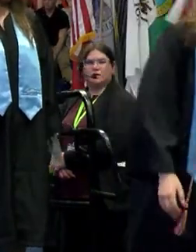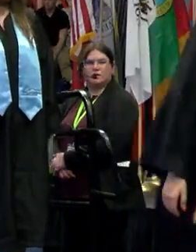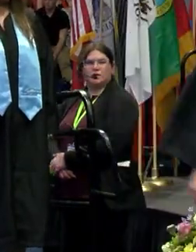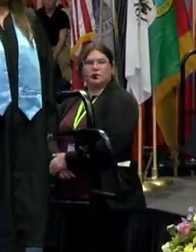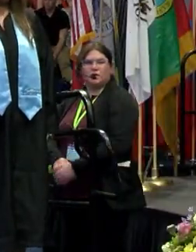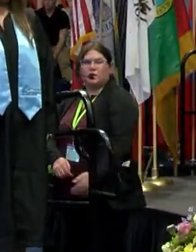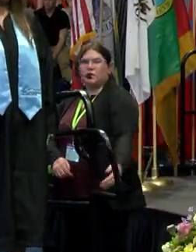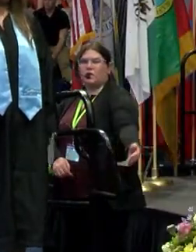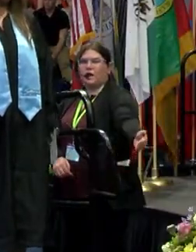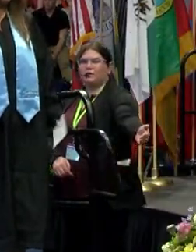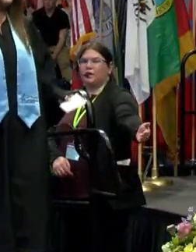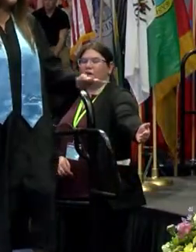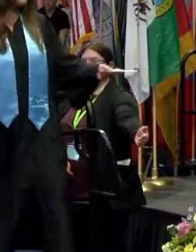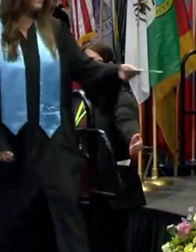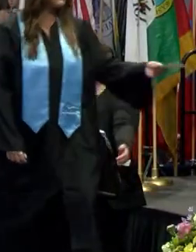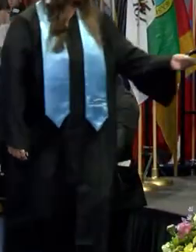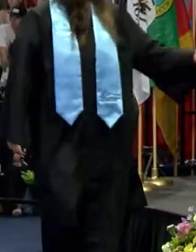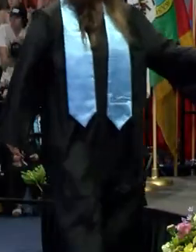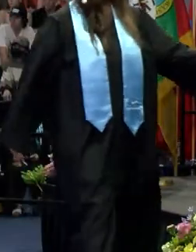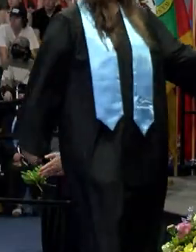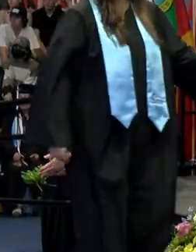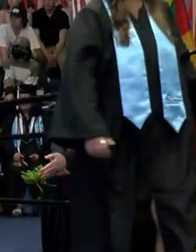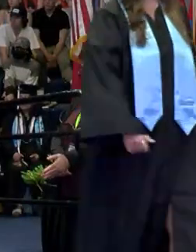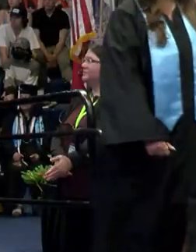Marie Fortney.